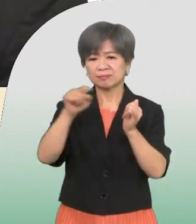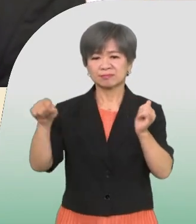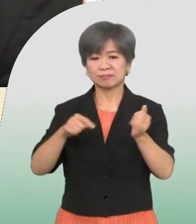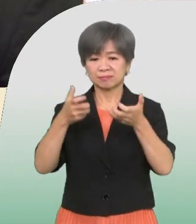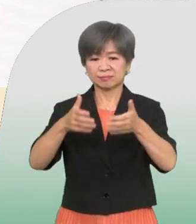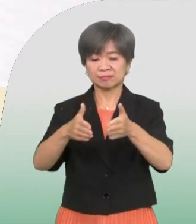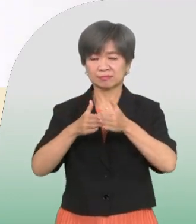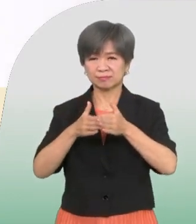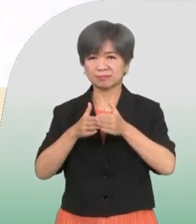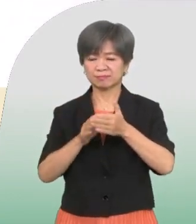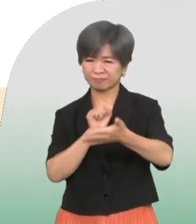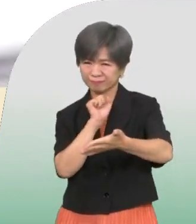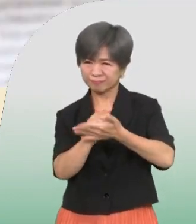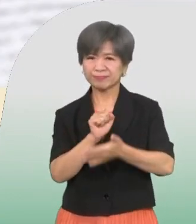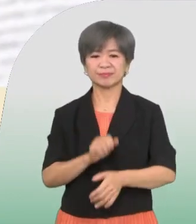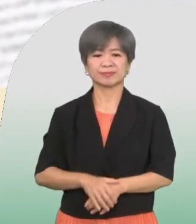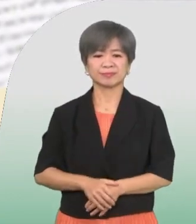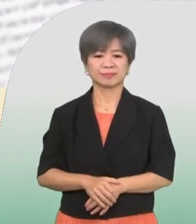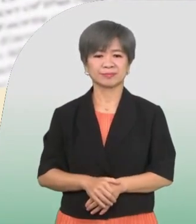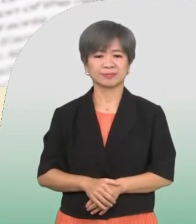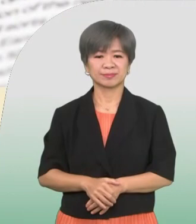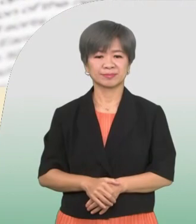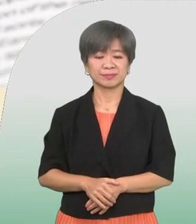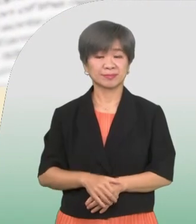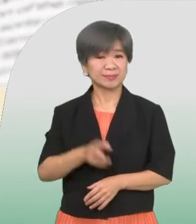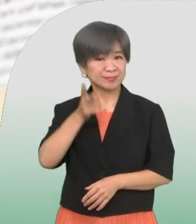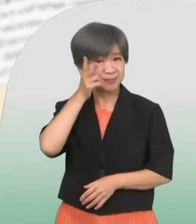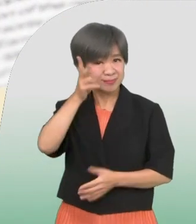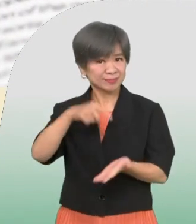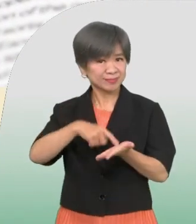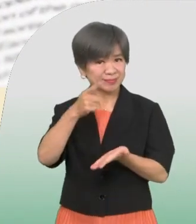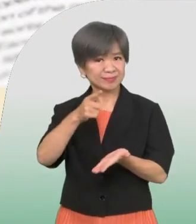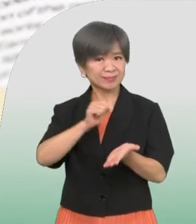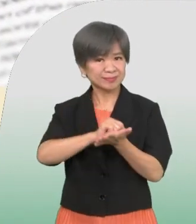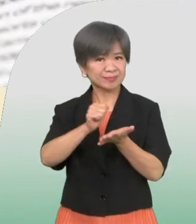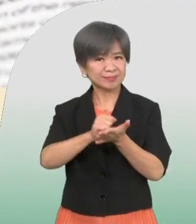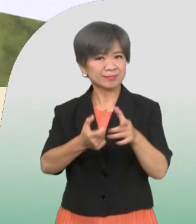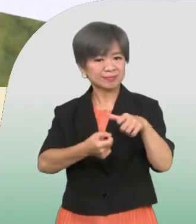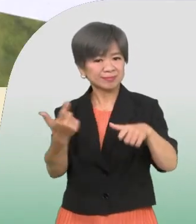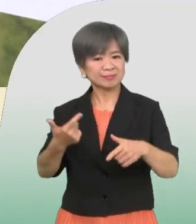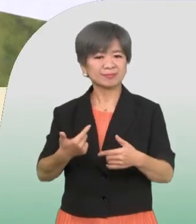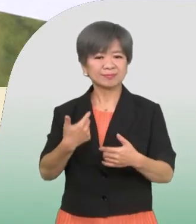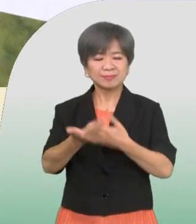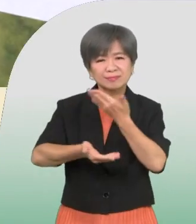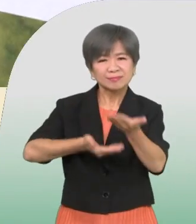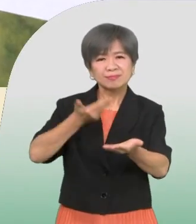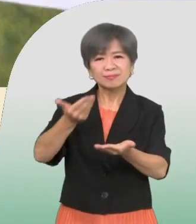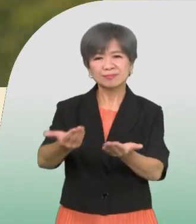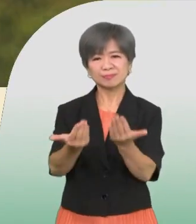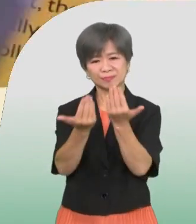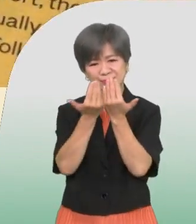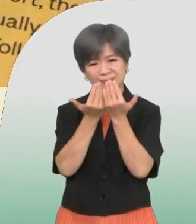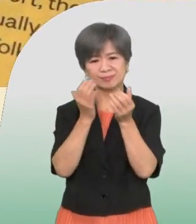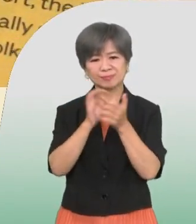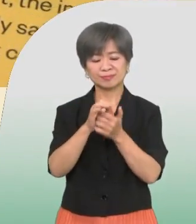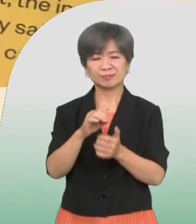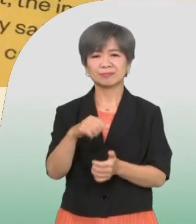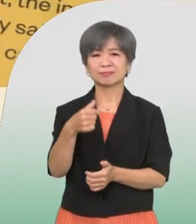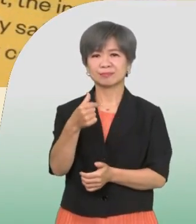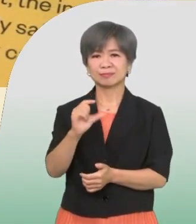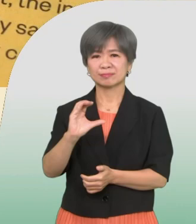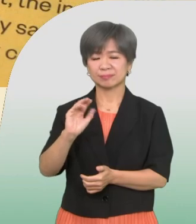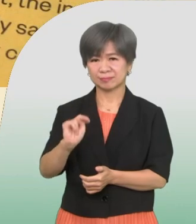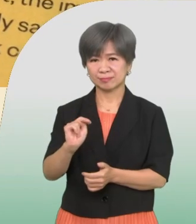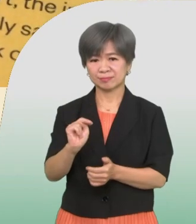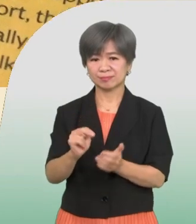our history. The way you find the way, may be free to get your own take a lot too. GCN tell go my tea guy young young tea,